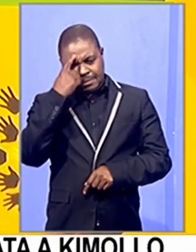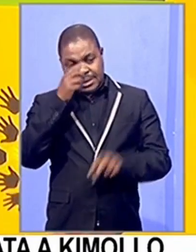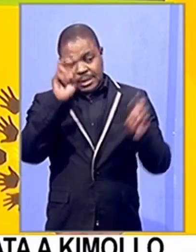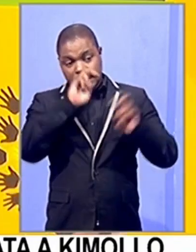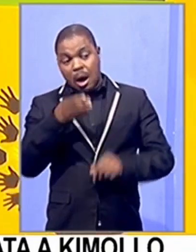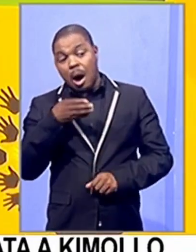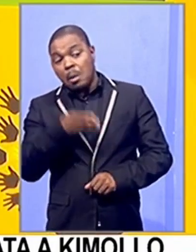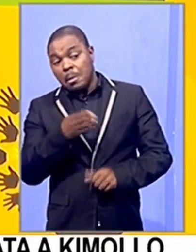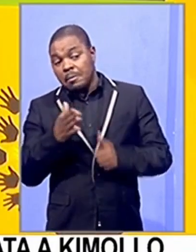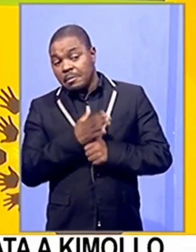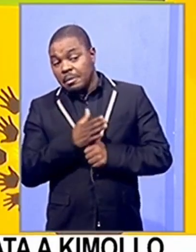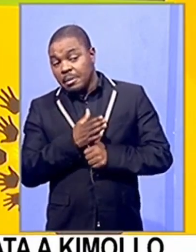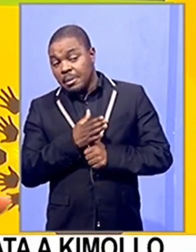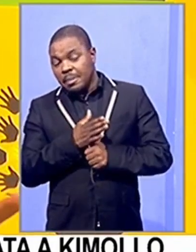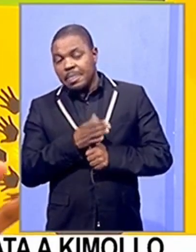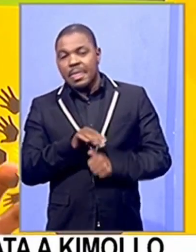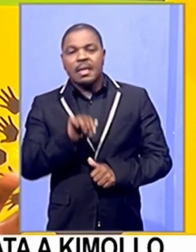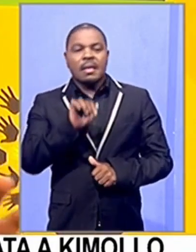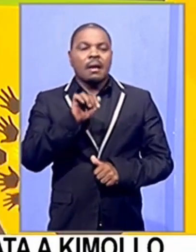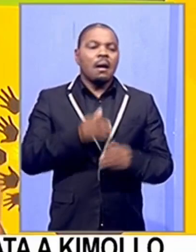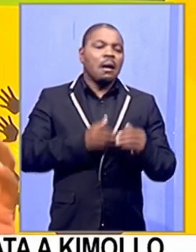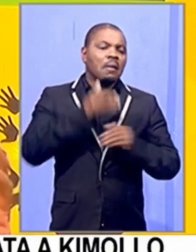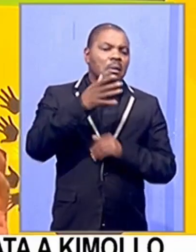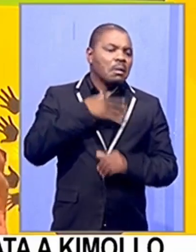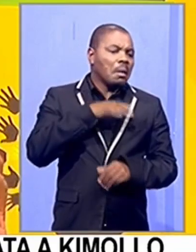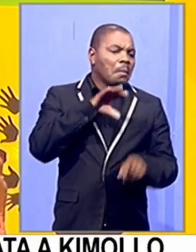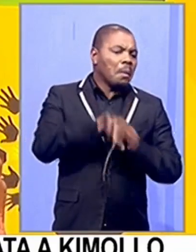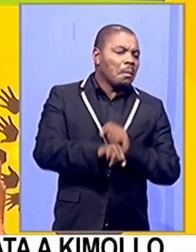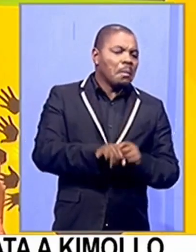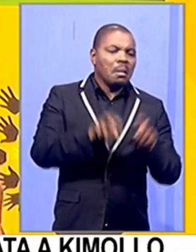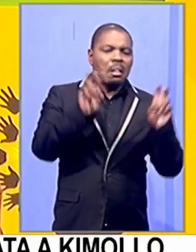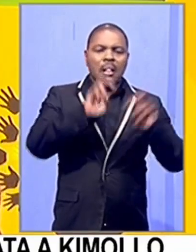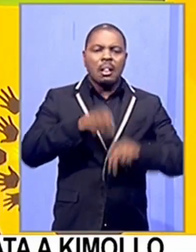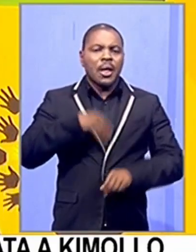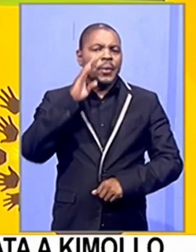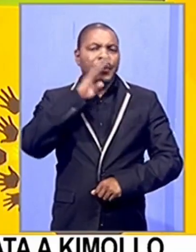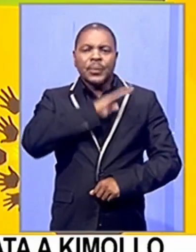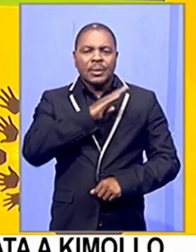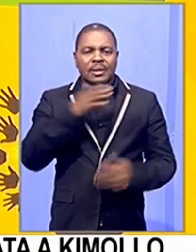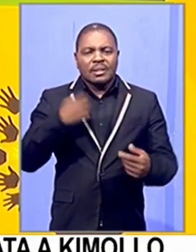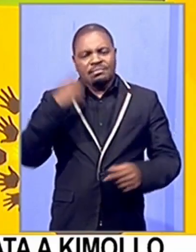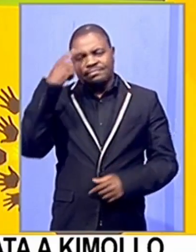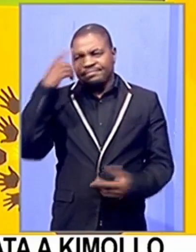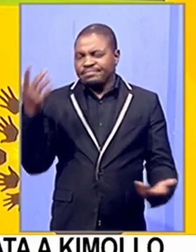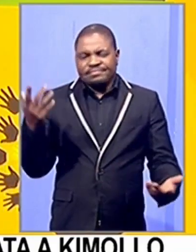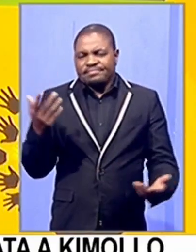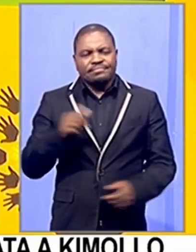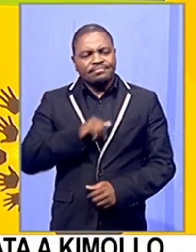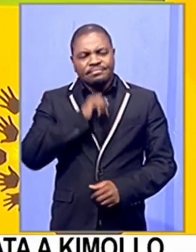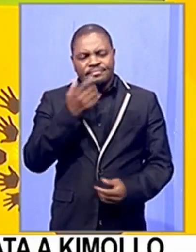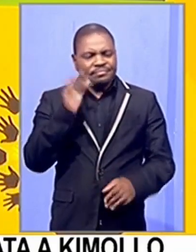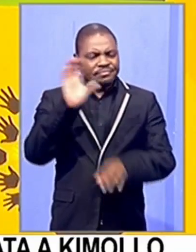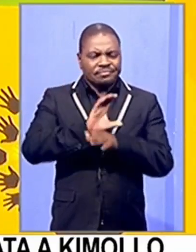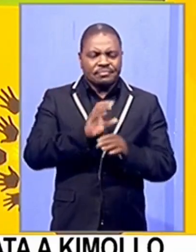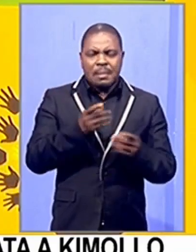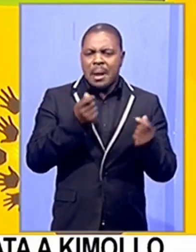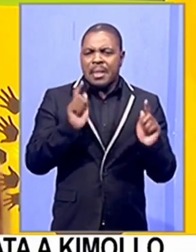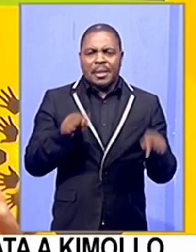energy. And once they determine that there is no energy, it's pointless to invest.